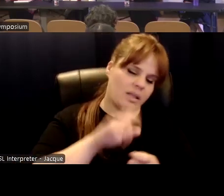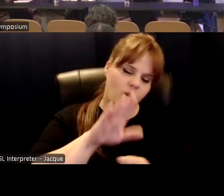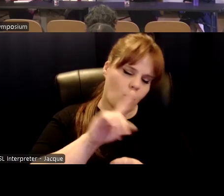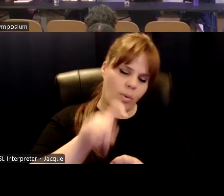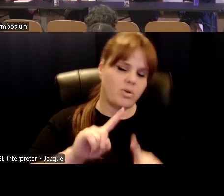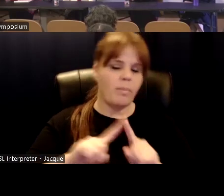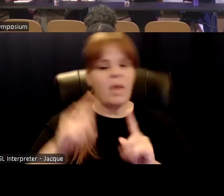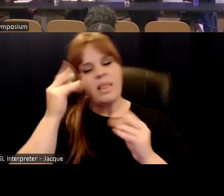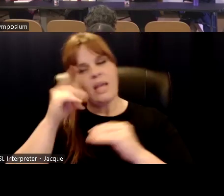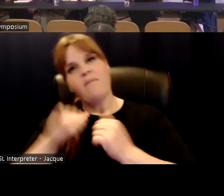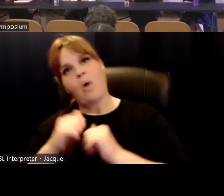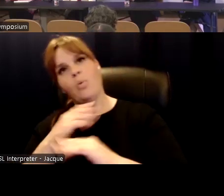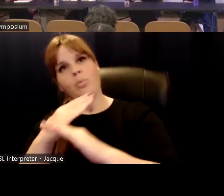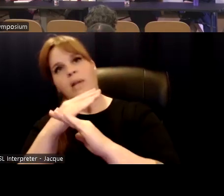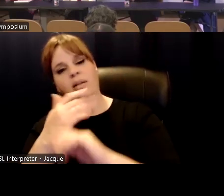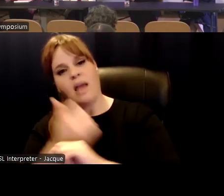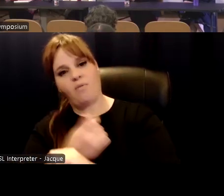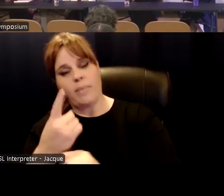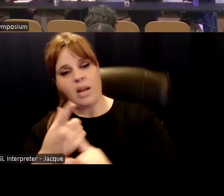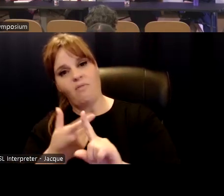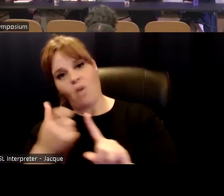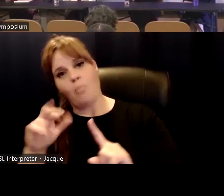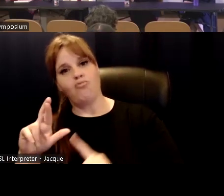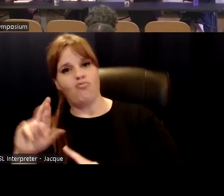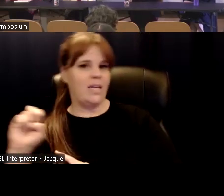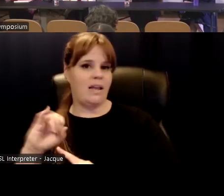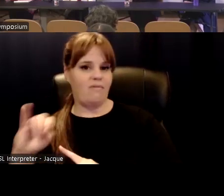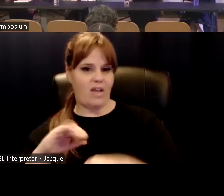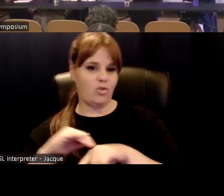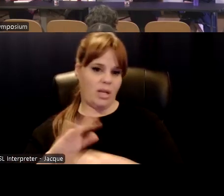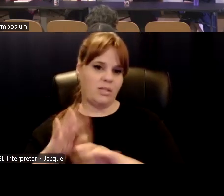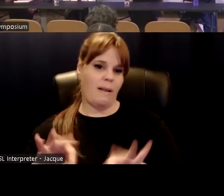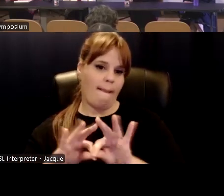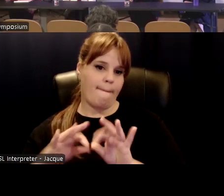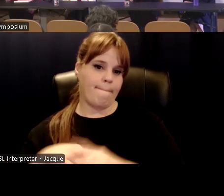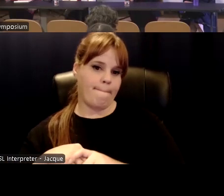protect everyone from reinfection is very important.